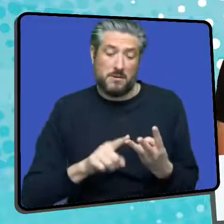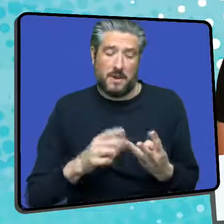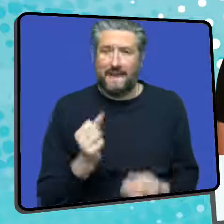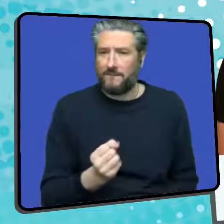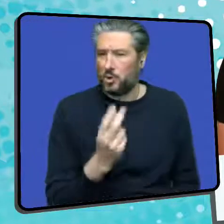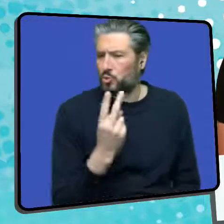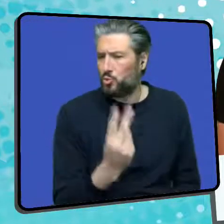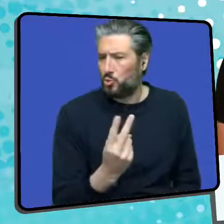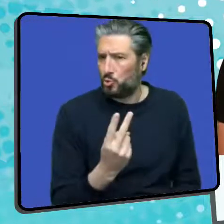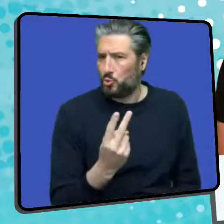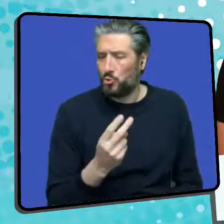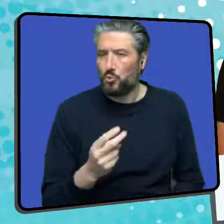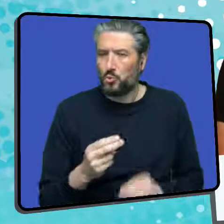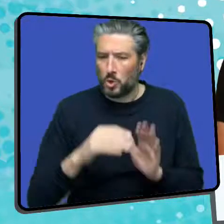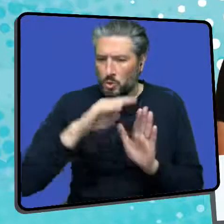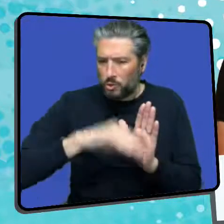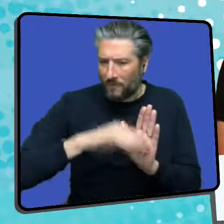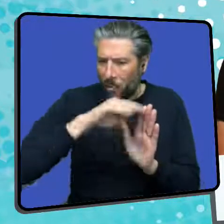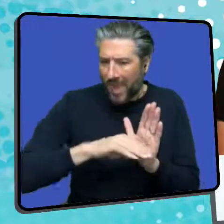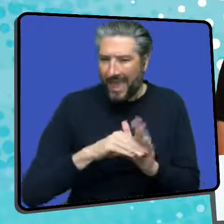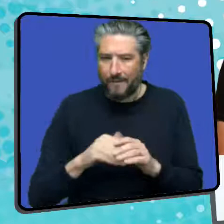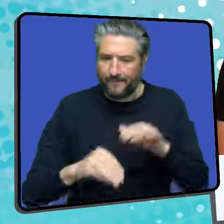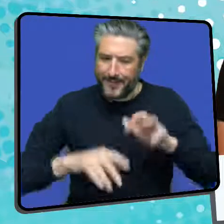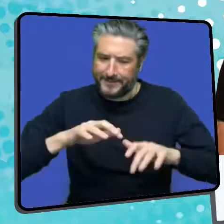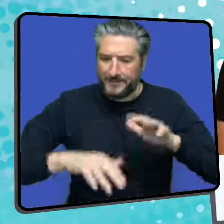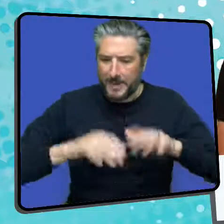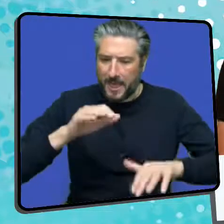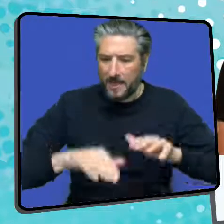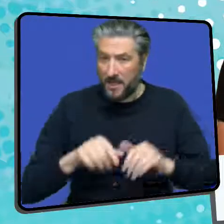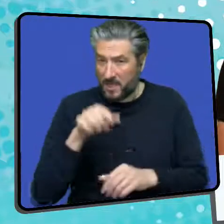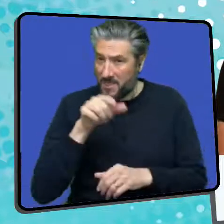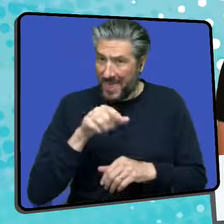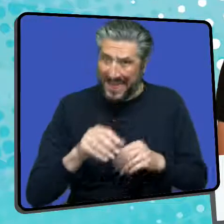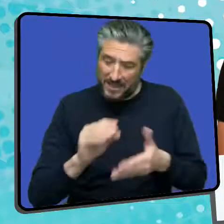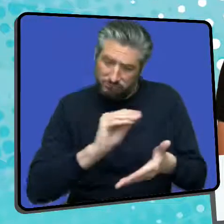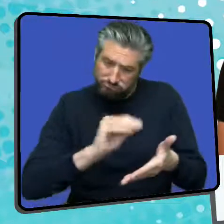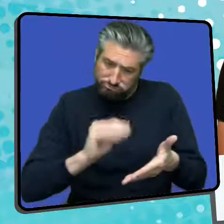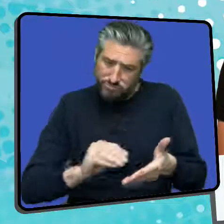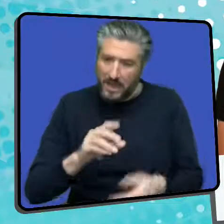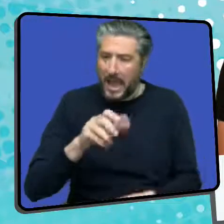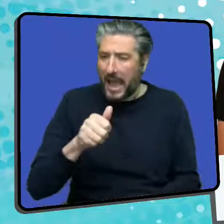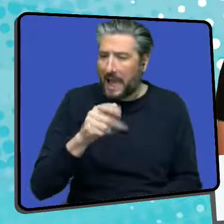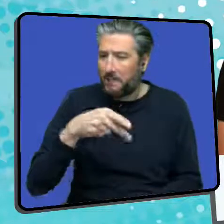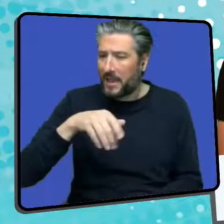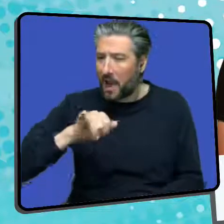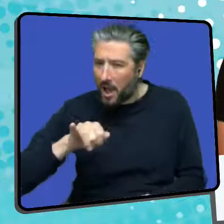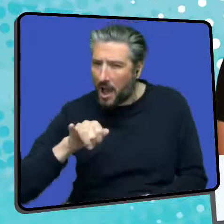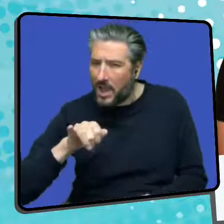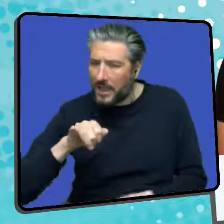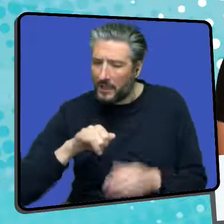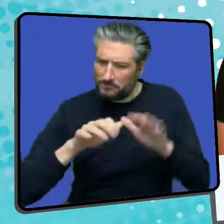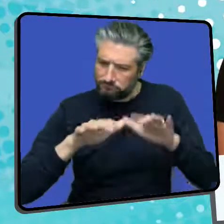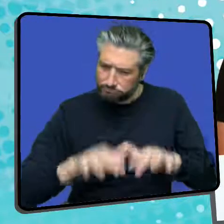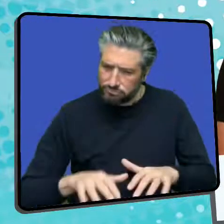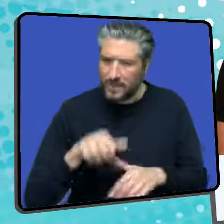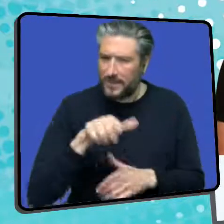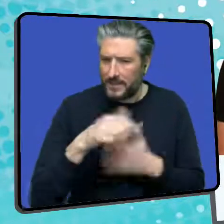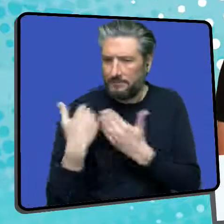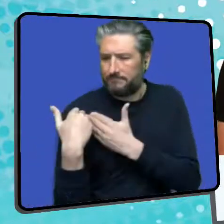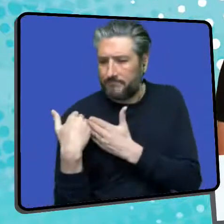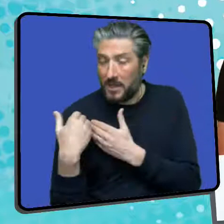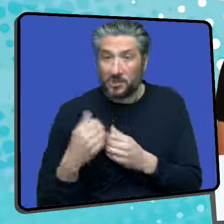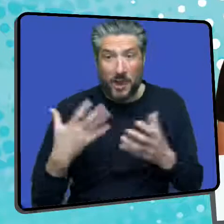actually building the API that accepts the data for making predictions using the model. So it's a combination of